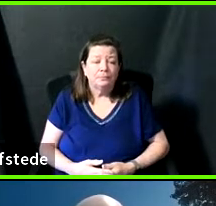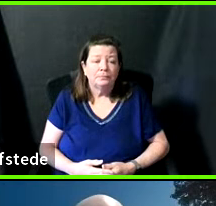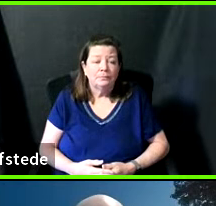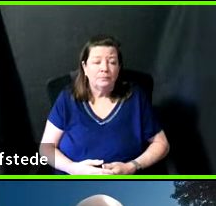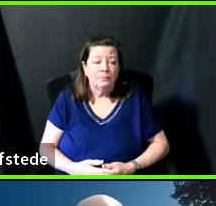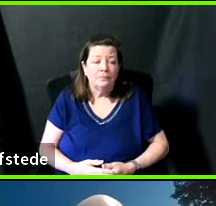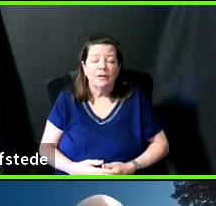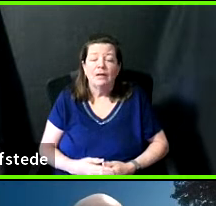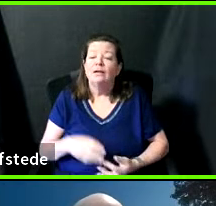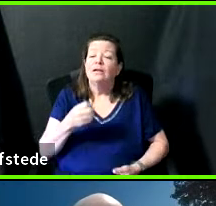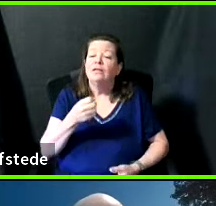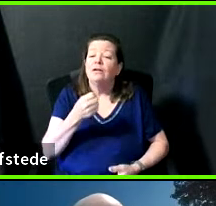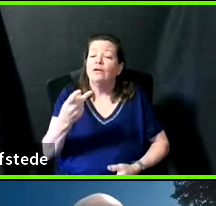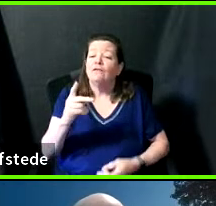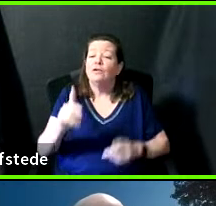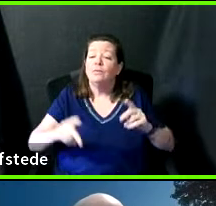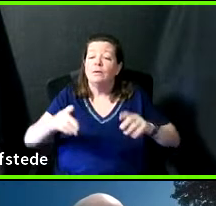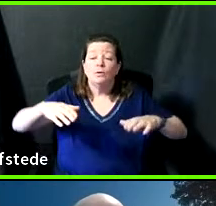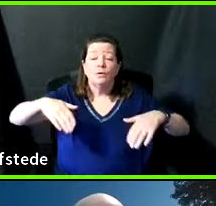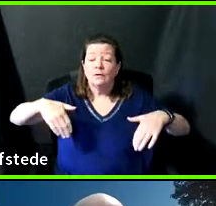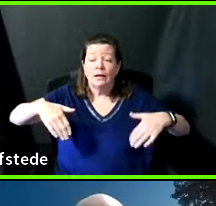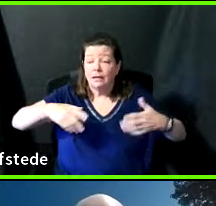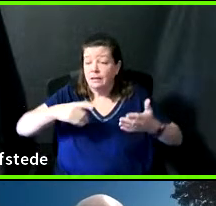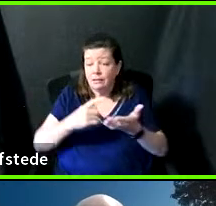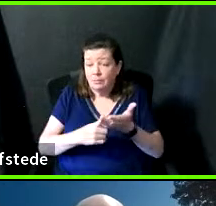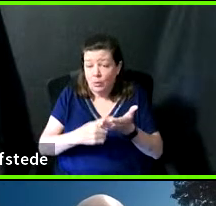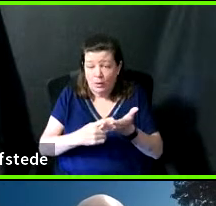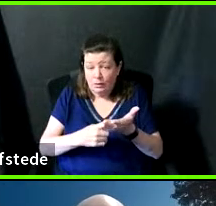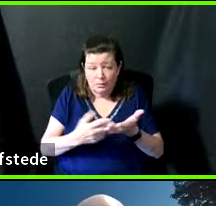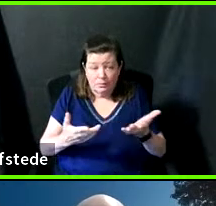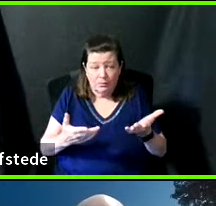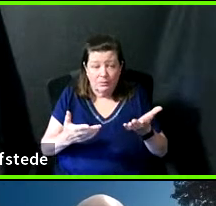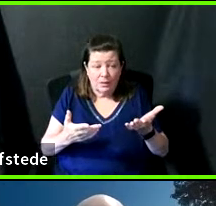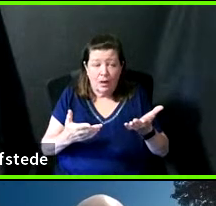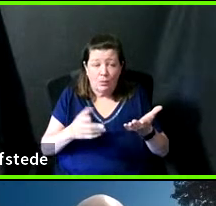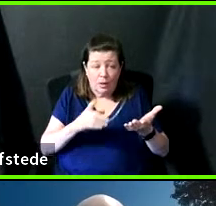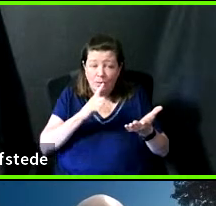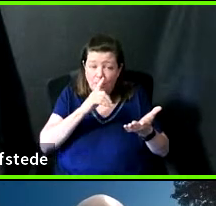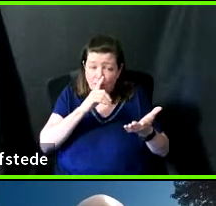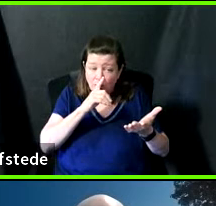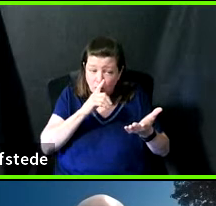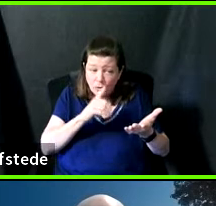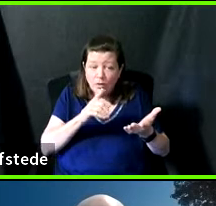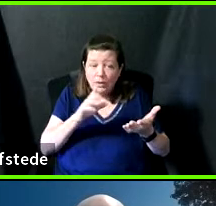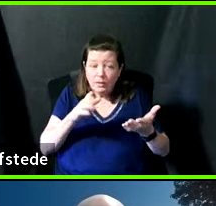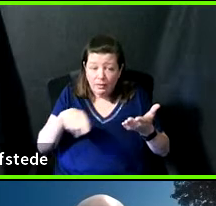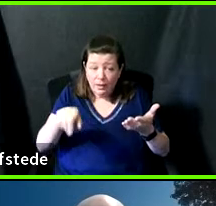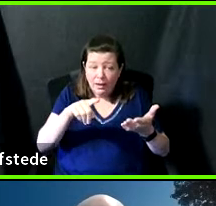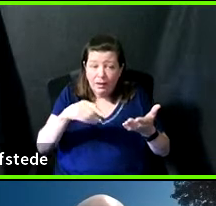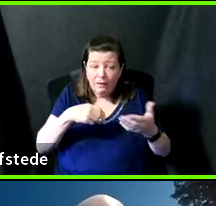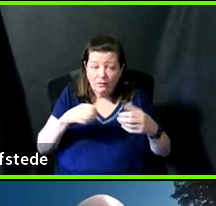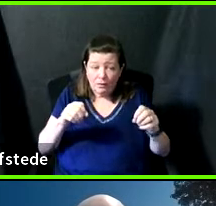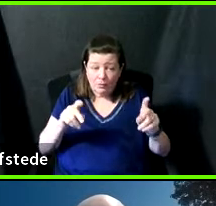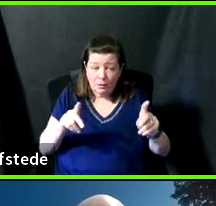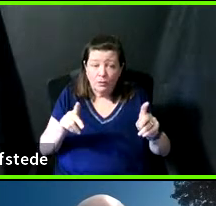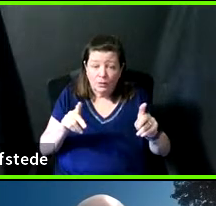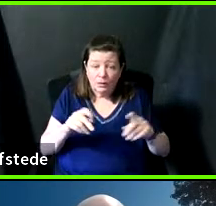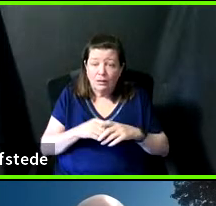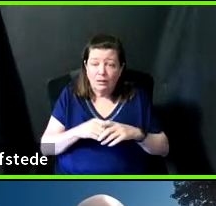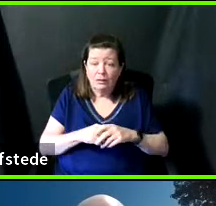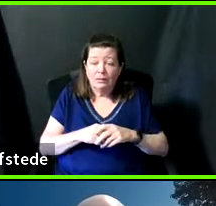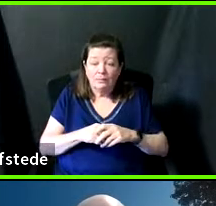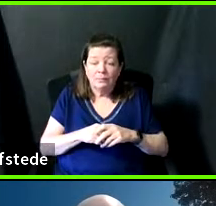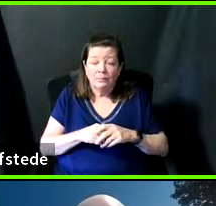There are a few people who haven't spoken yet. And so I want to make space for them to do so. And